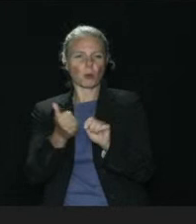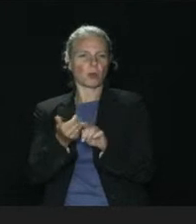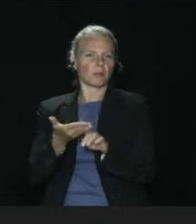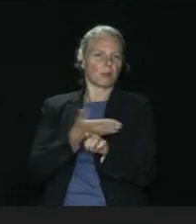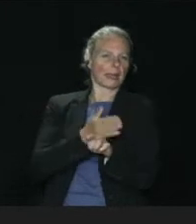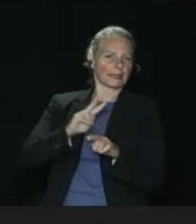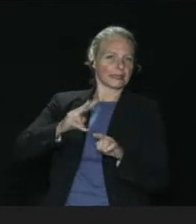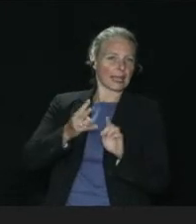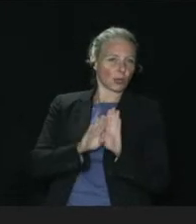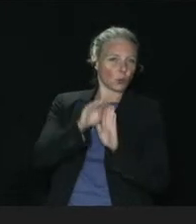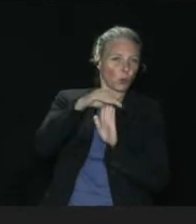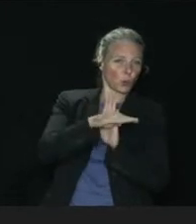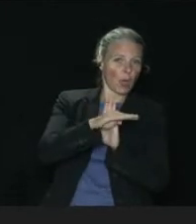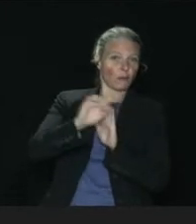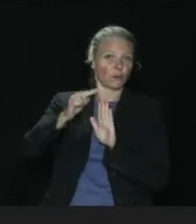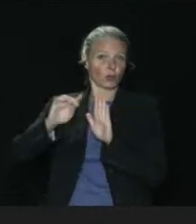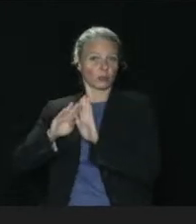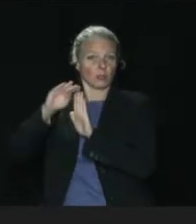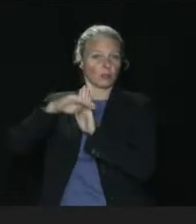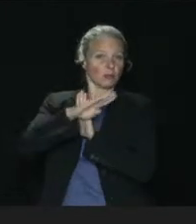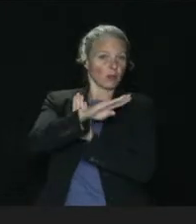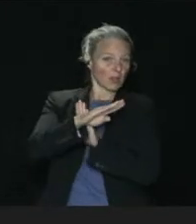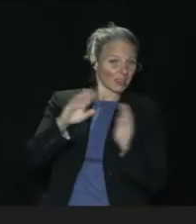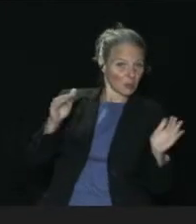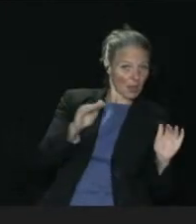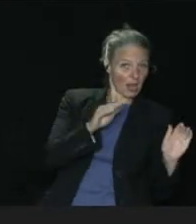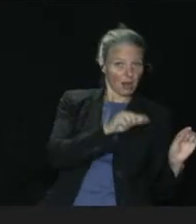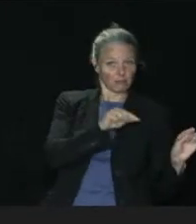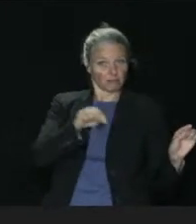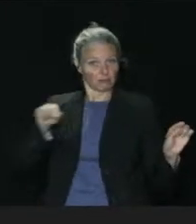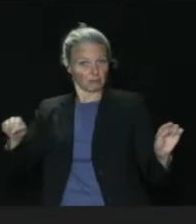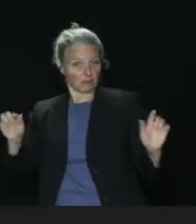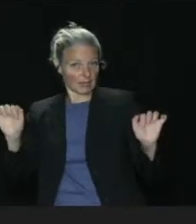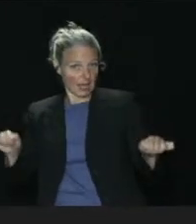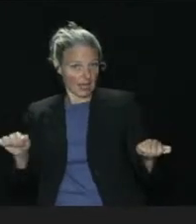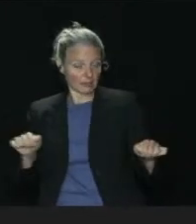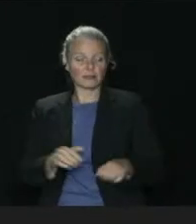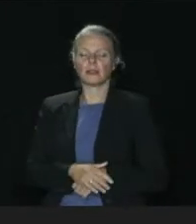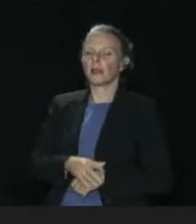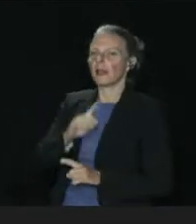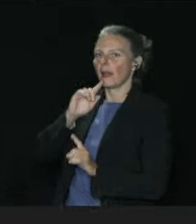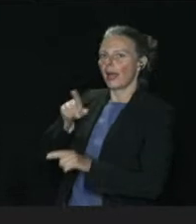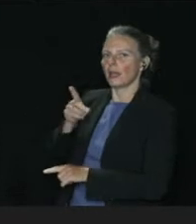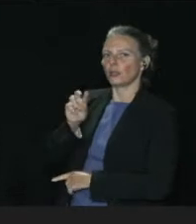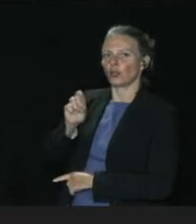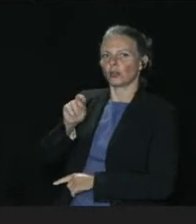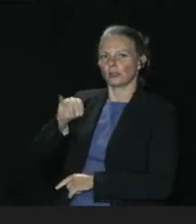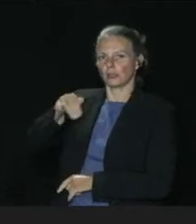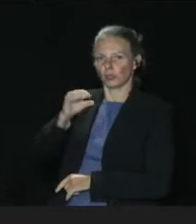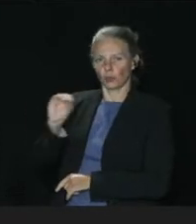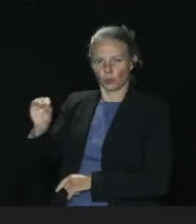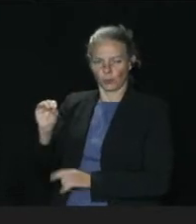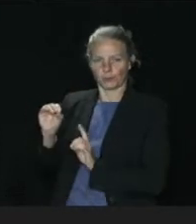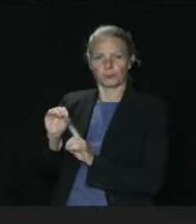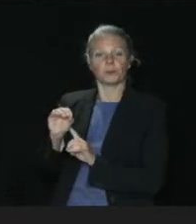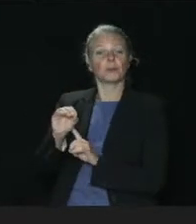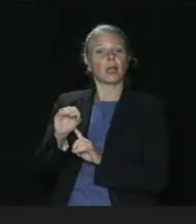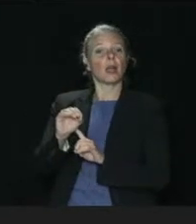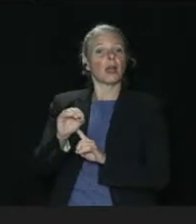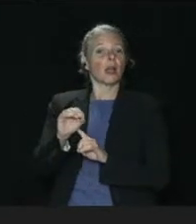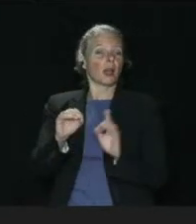Answer. Thank you for the question. This is Dr. Njoo speaking. Perhaps I'll begin. If we look at the epidemic